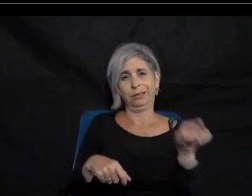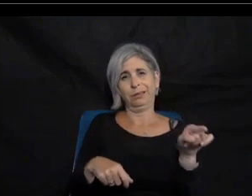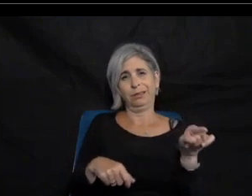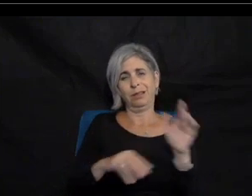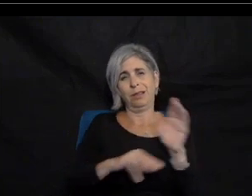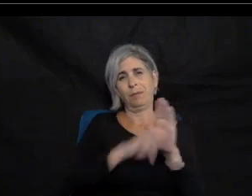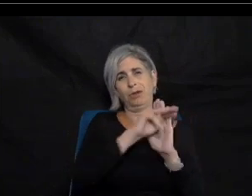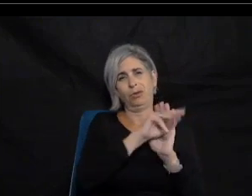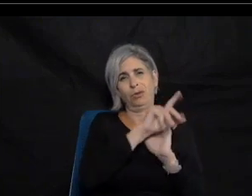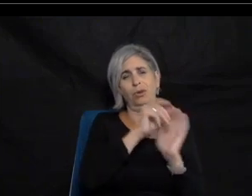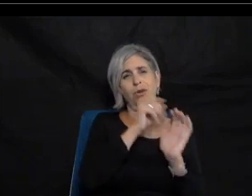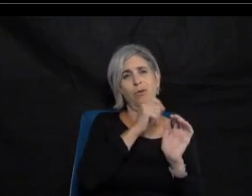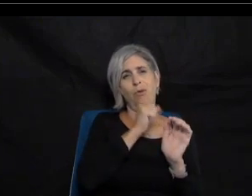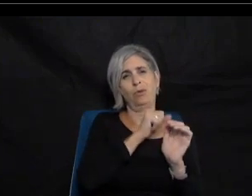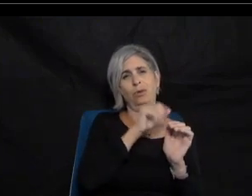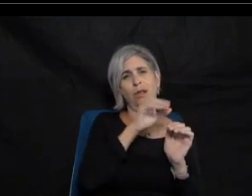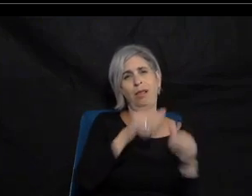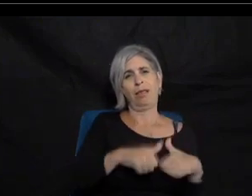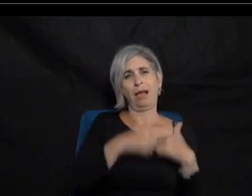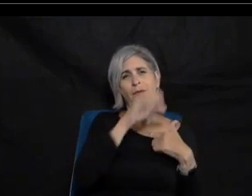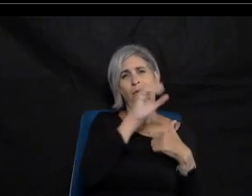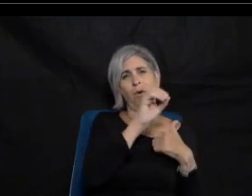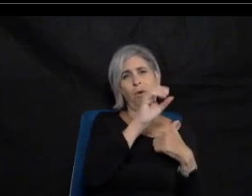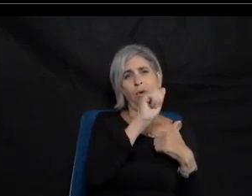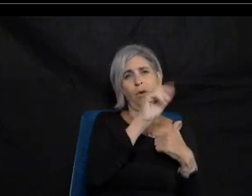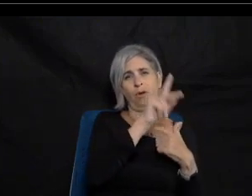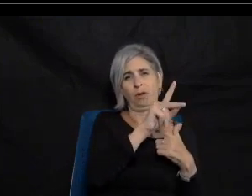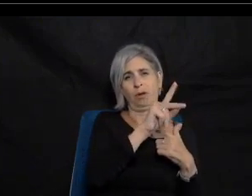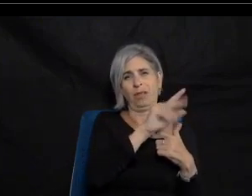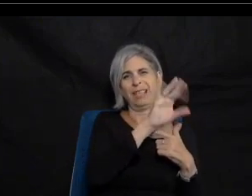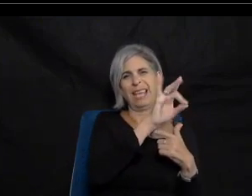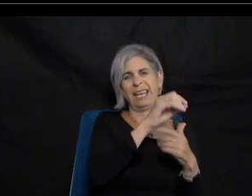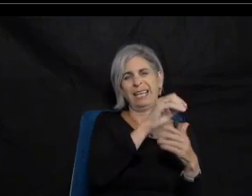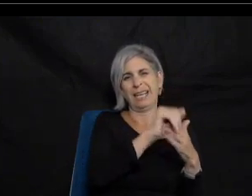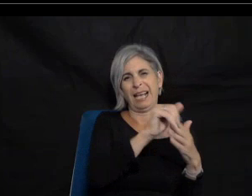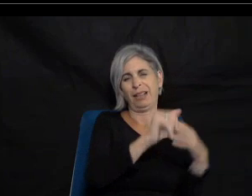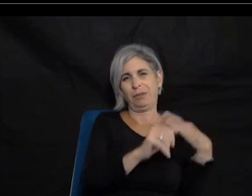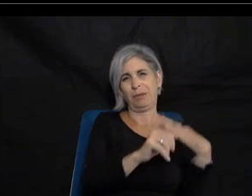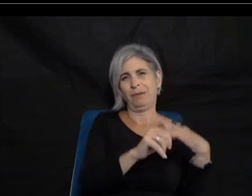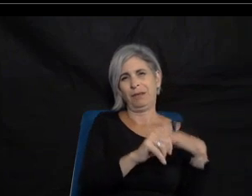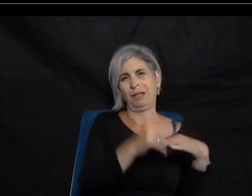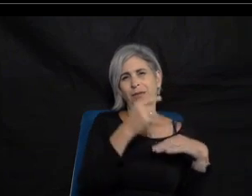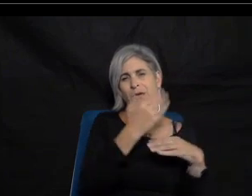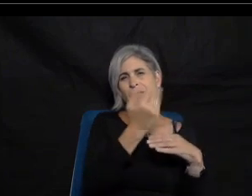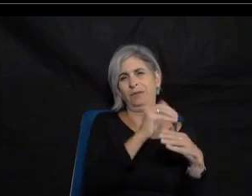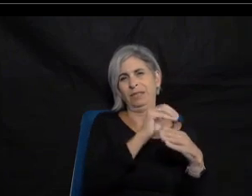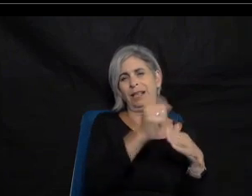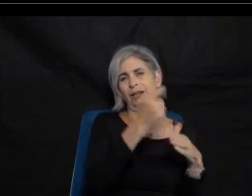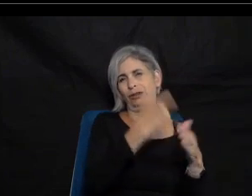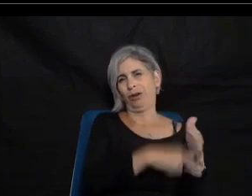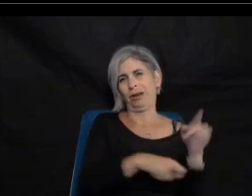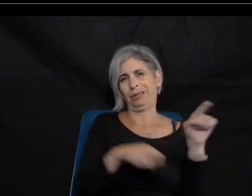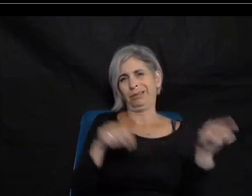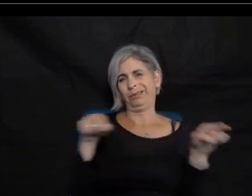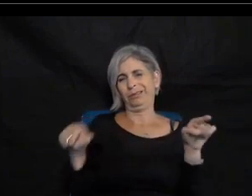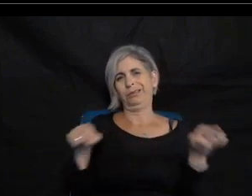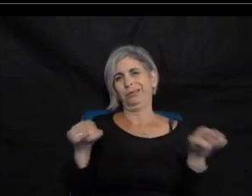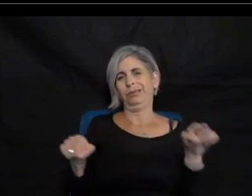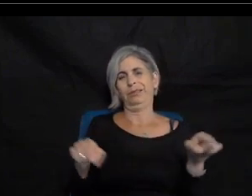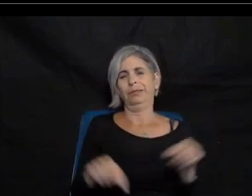mature 20-year-old live oak, which provided $80 in benefits for only $16 in costs, so a five-fold return